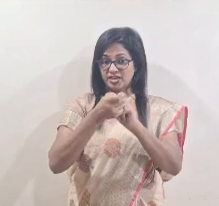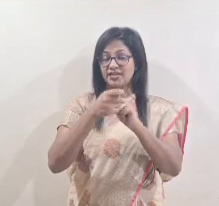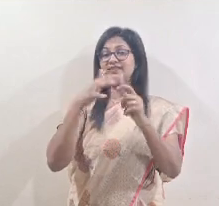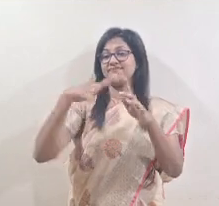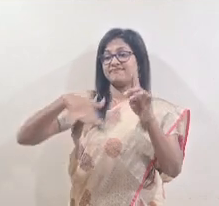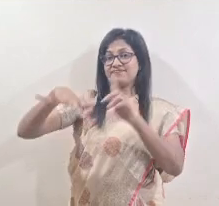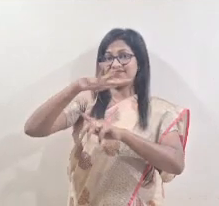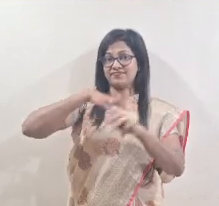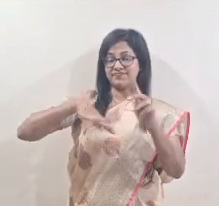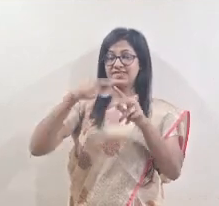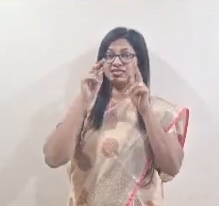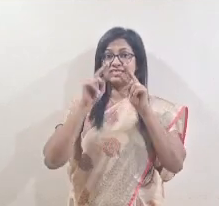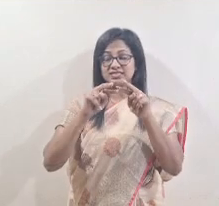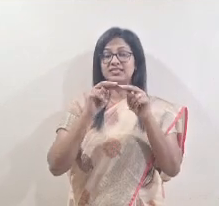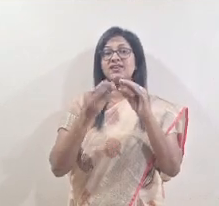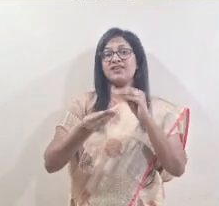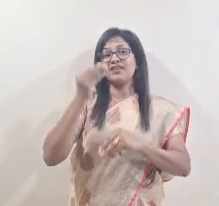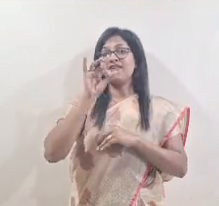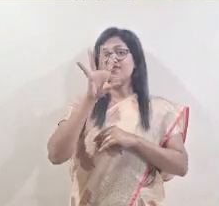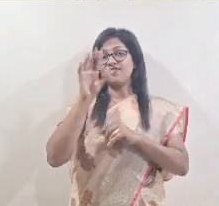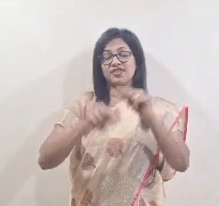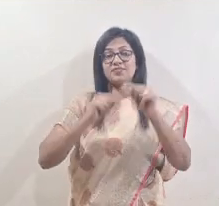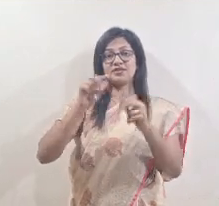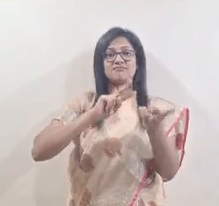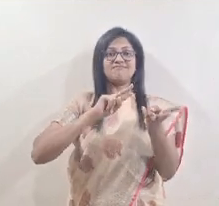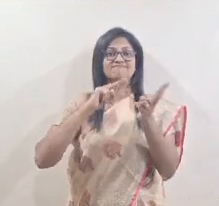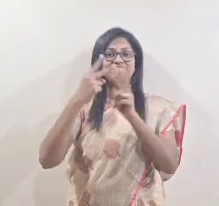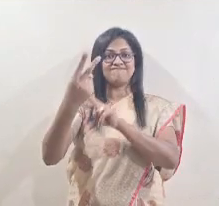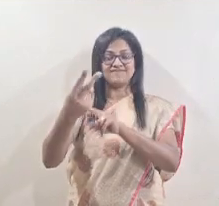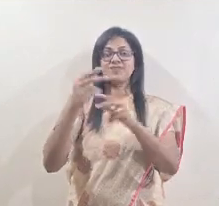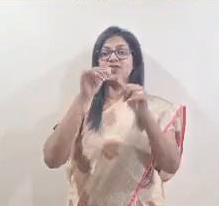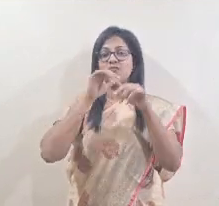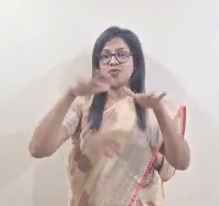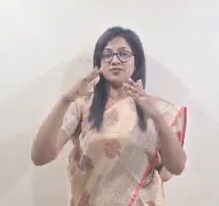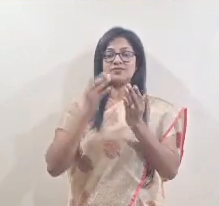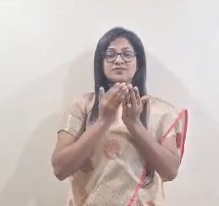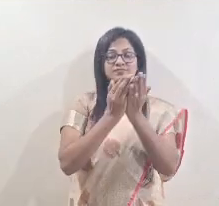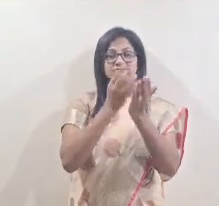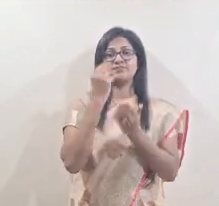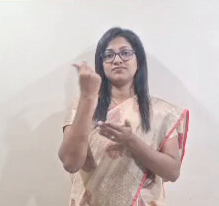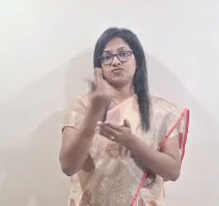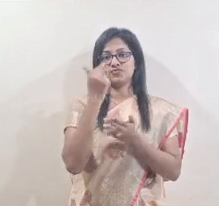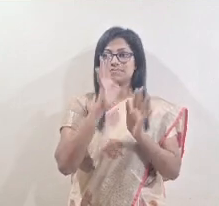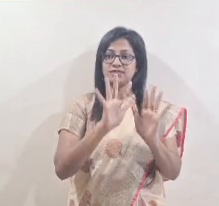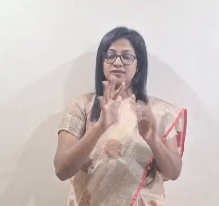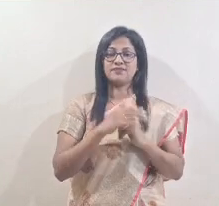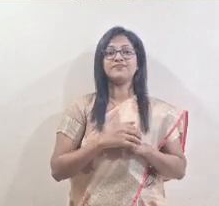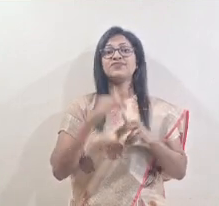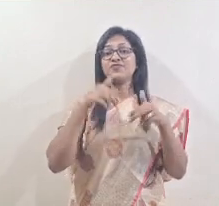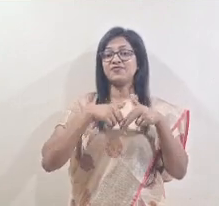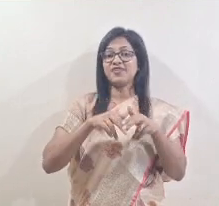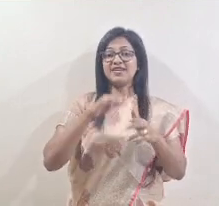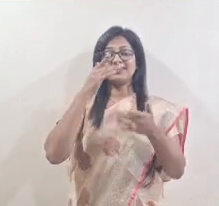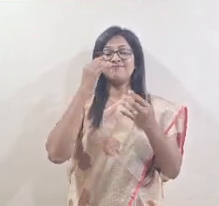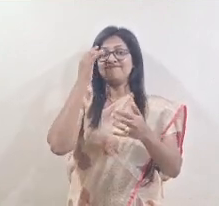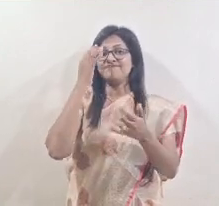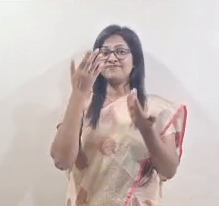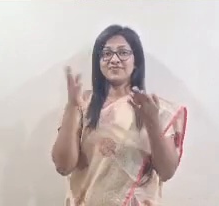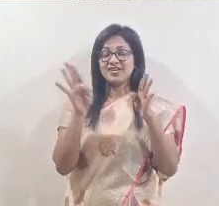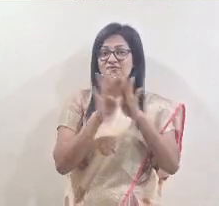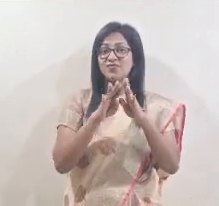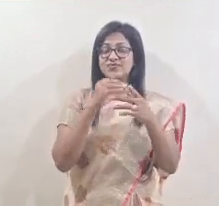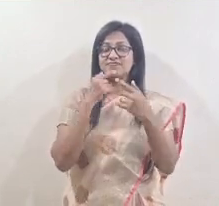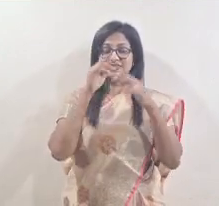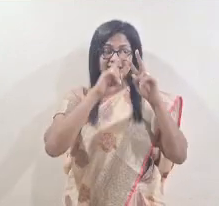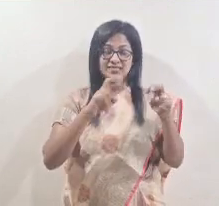on these parameters, we can see around 15% shift to water transport usage. So the final conclusion of the study that